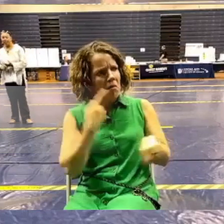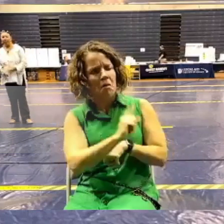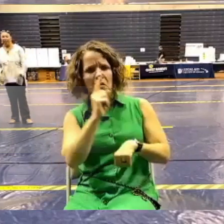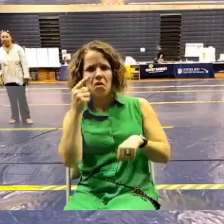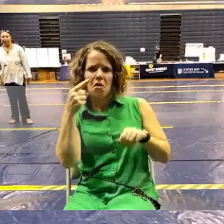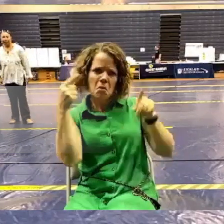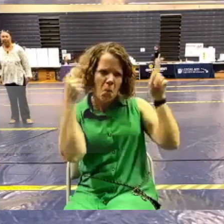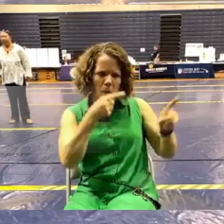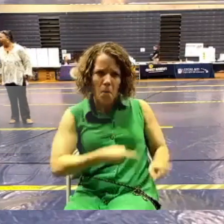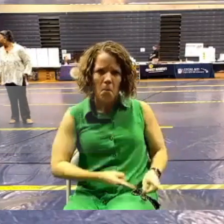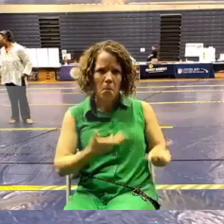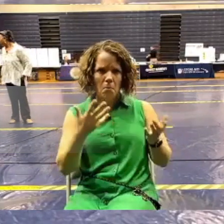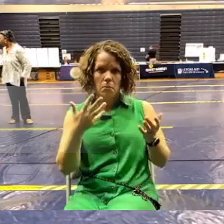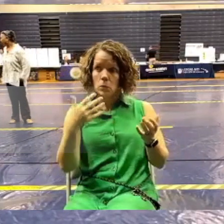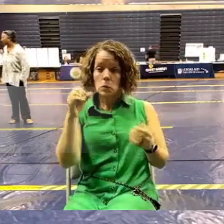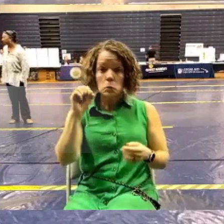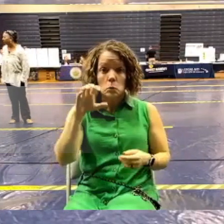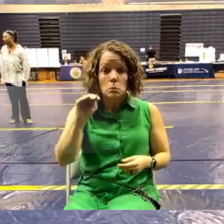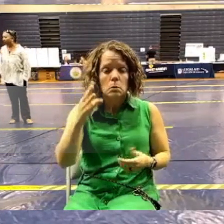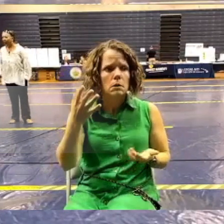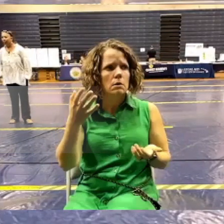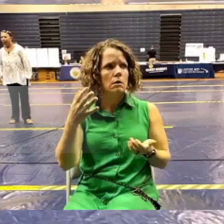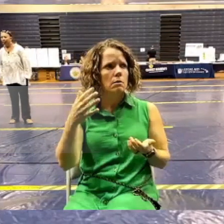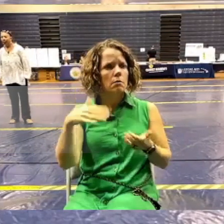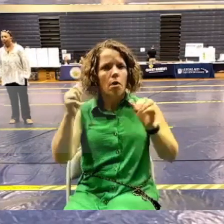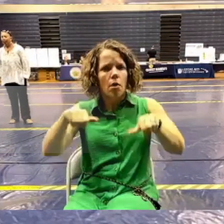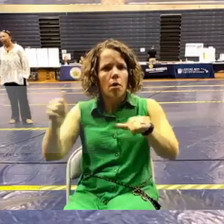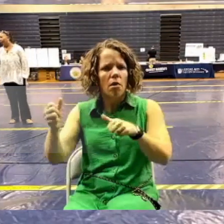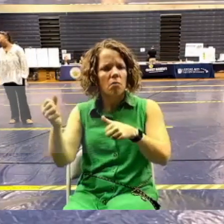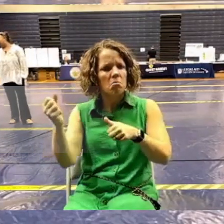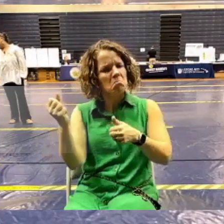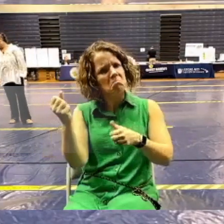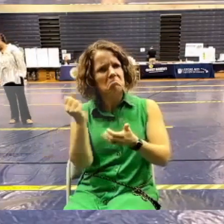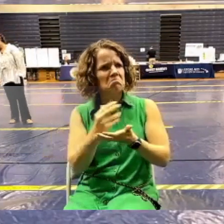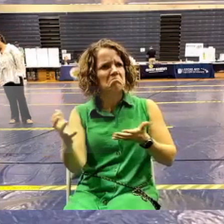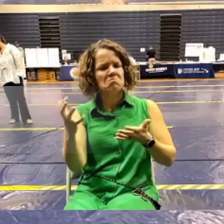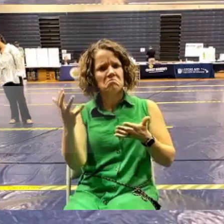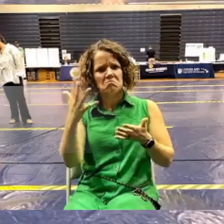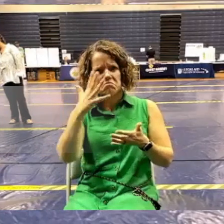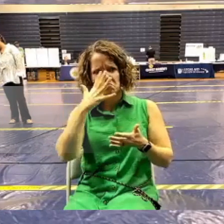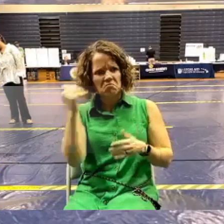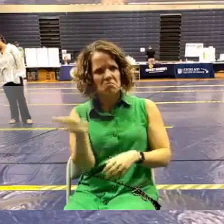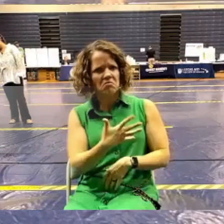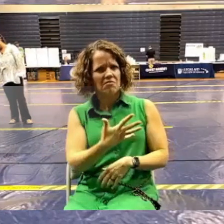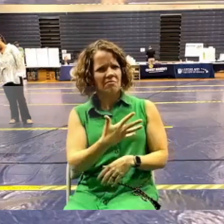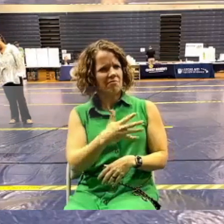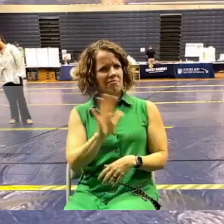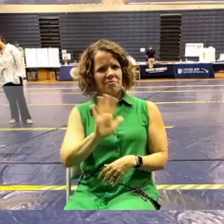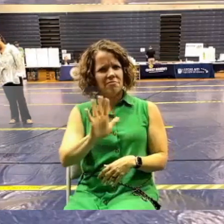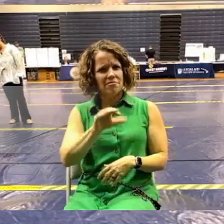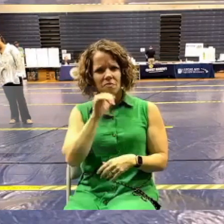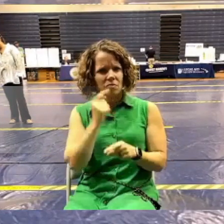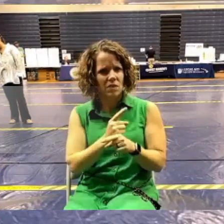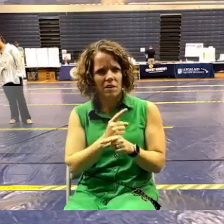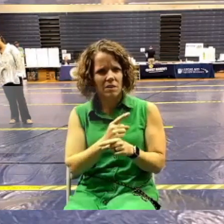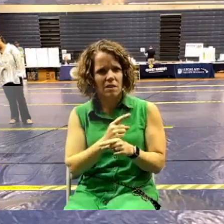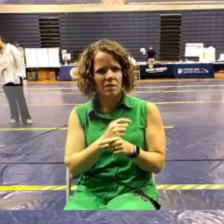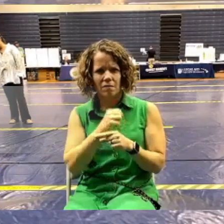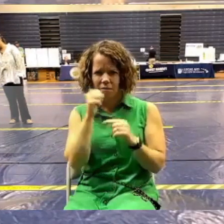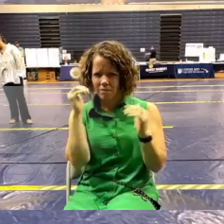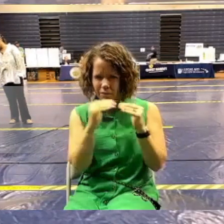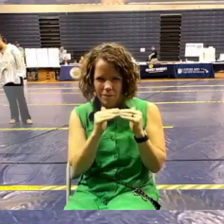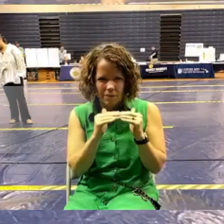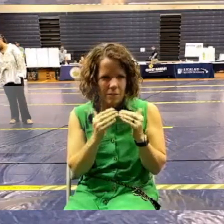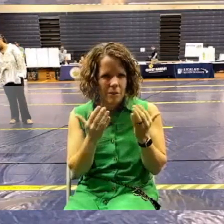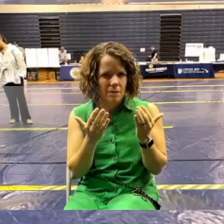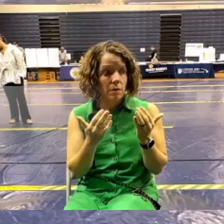on social media or among in the community. That's not fair and it's not right. That's not what